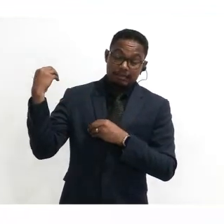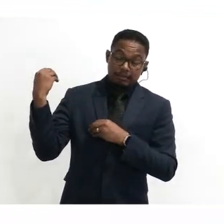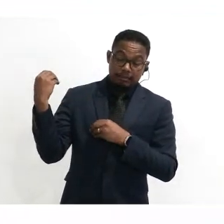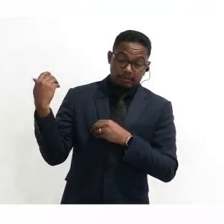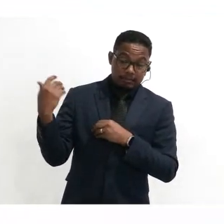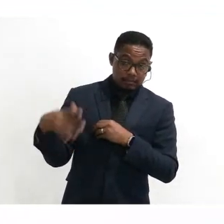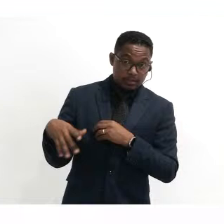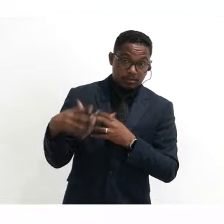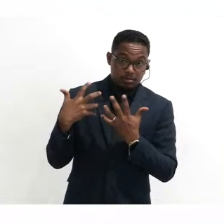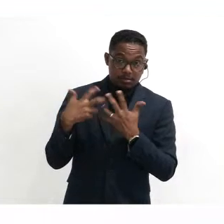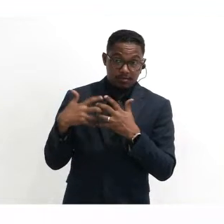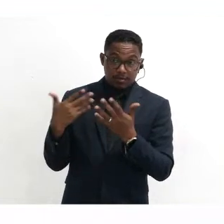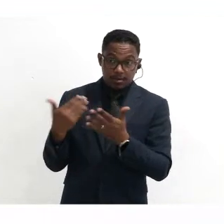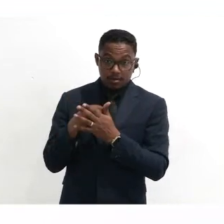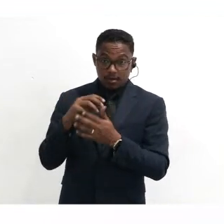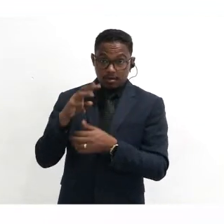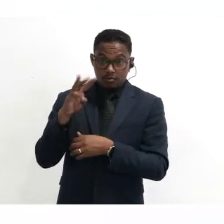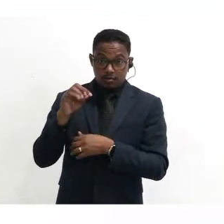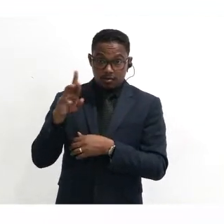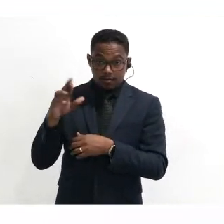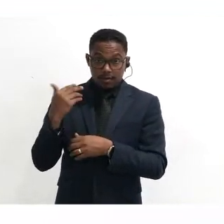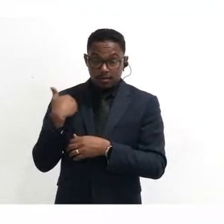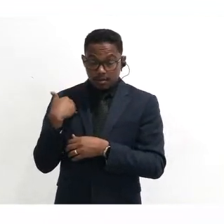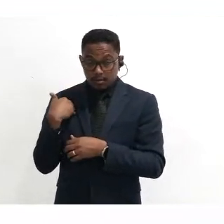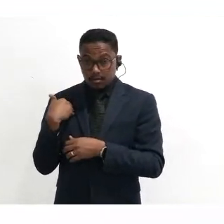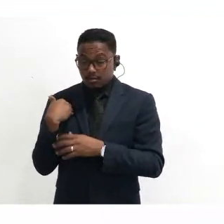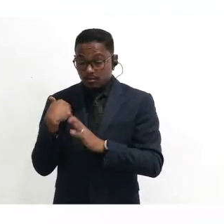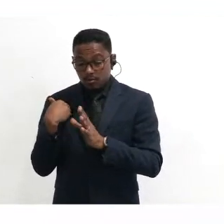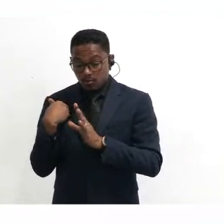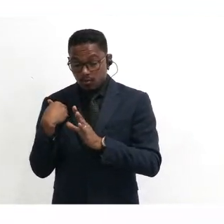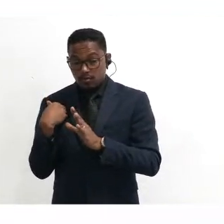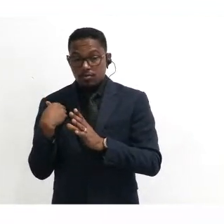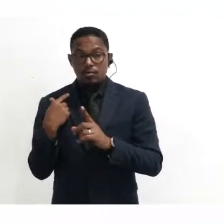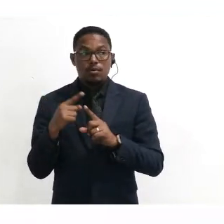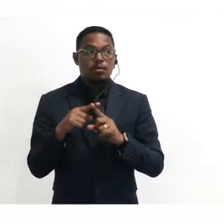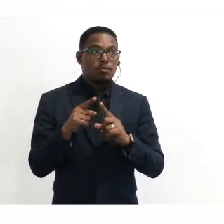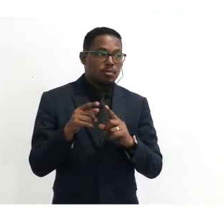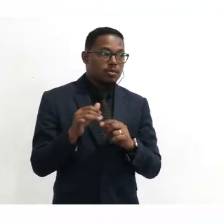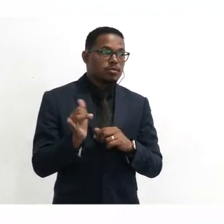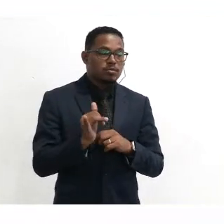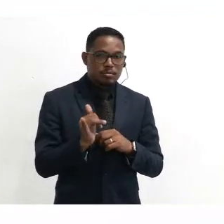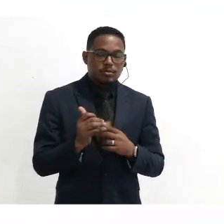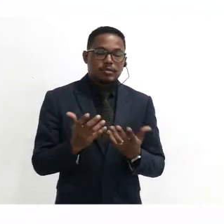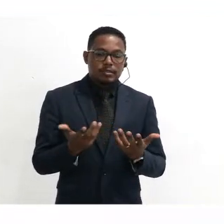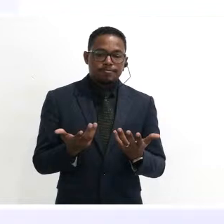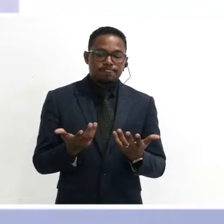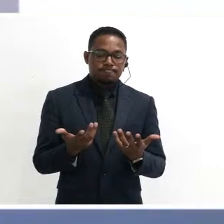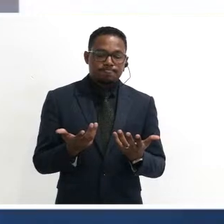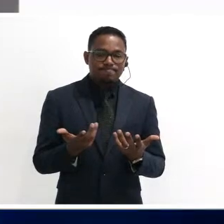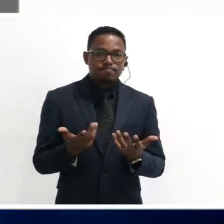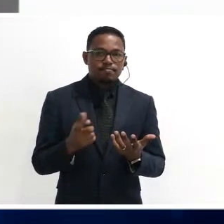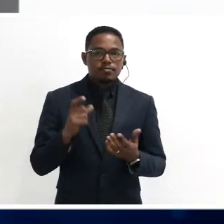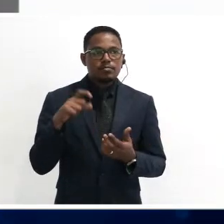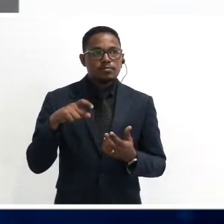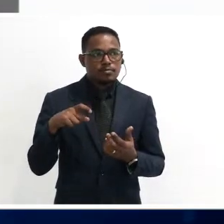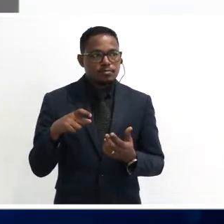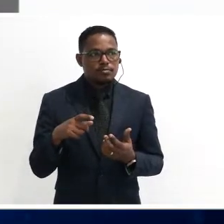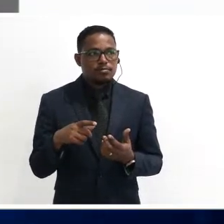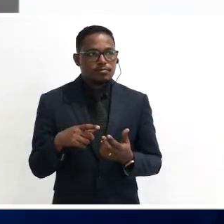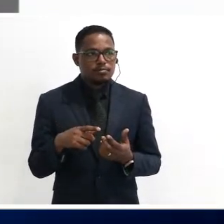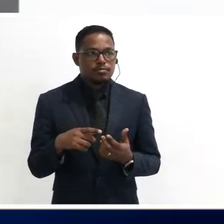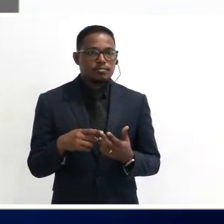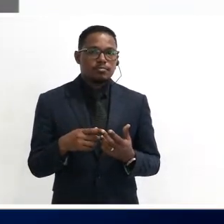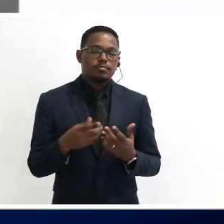packaging still requires a lot of, we call it CapEx or capital expenditure. So for equipment or